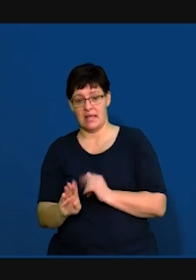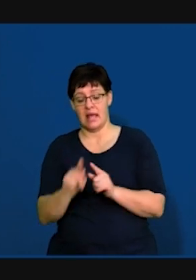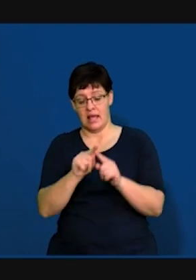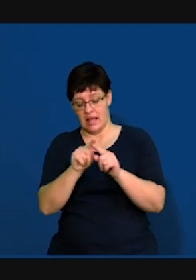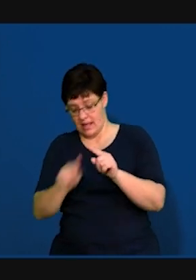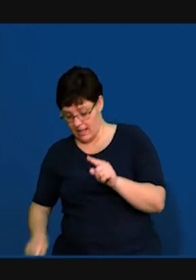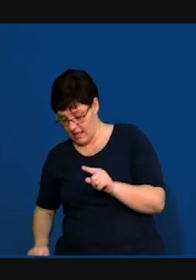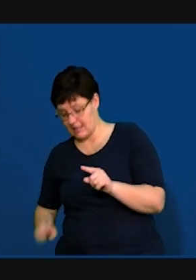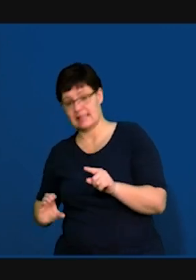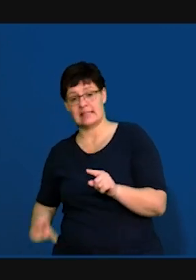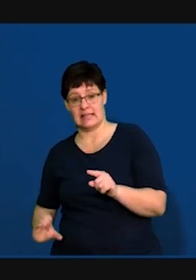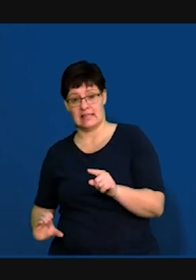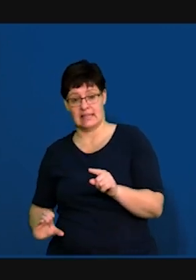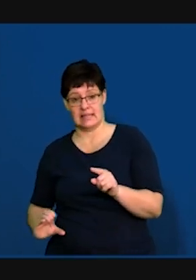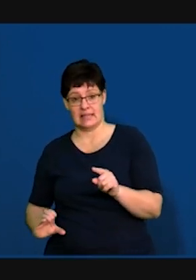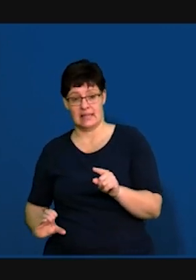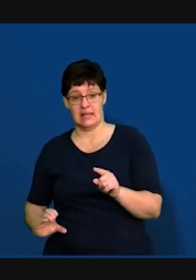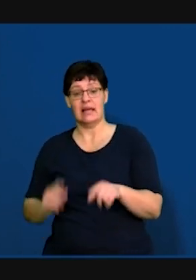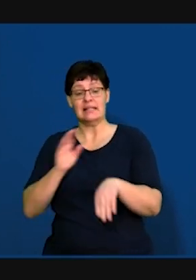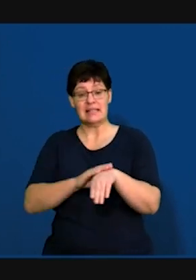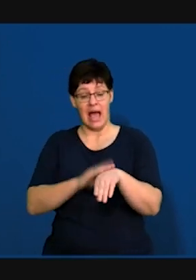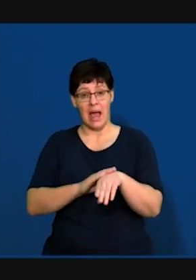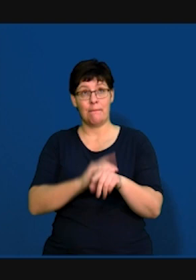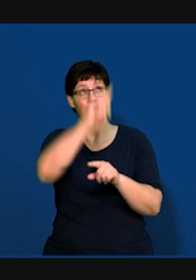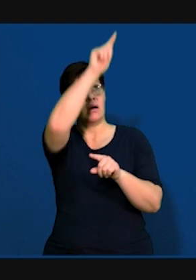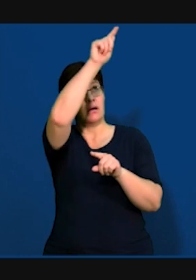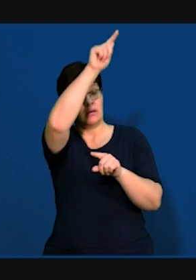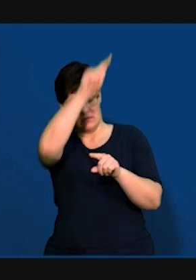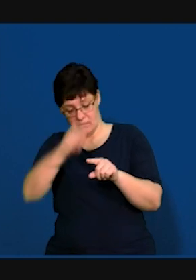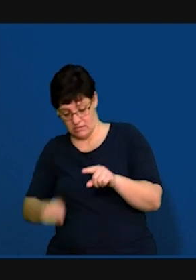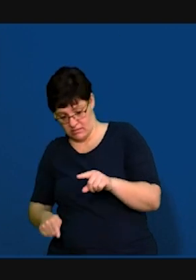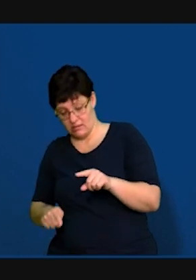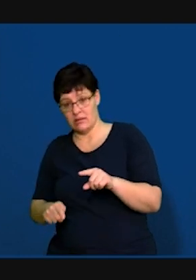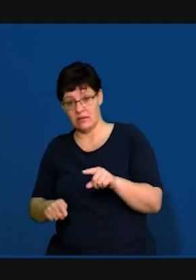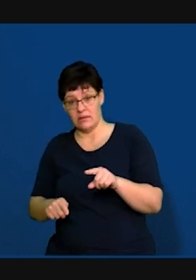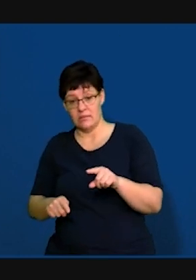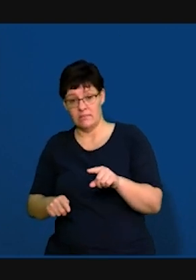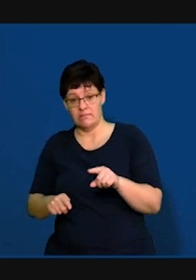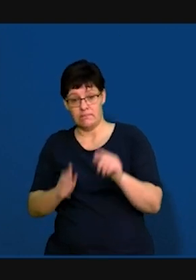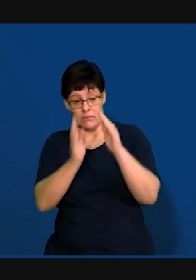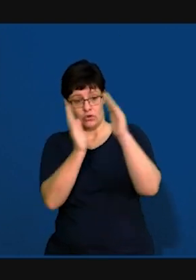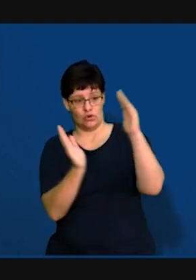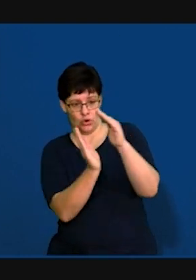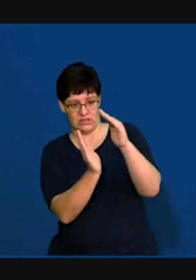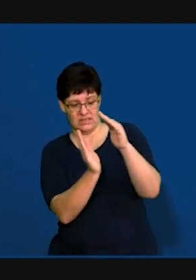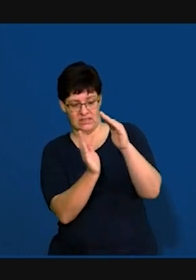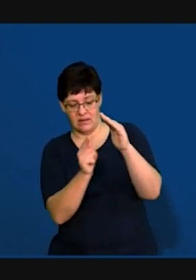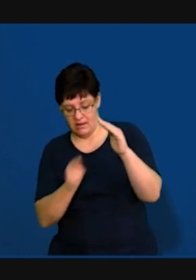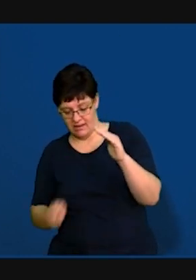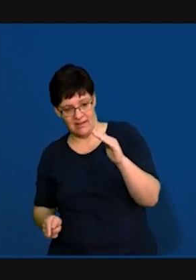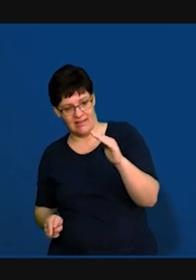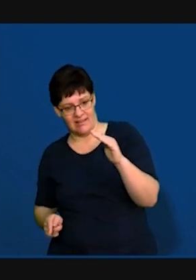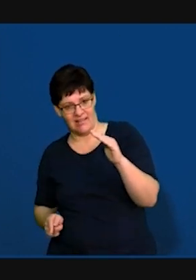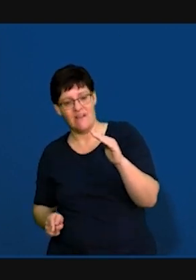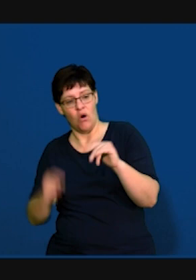for argument's sake, the length of time that it took the object to actually reach the highest position is shorter than the actual motion for